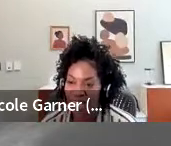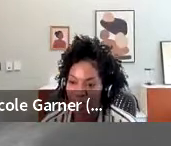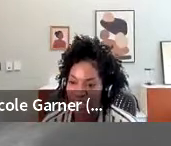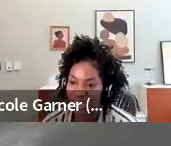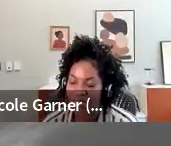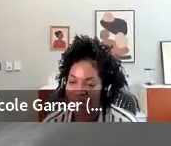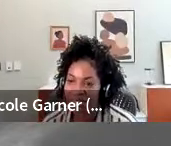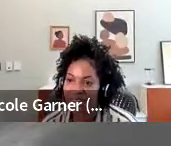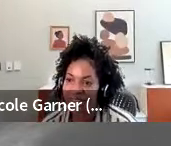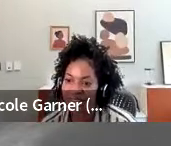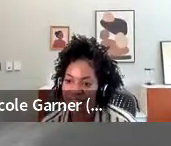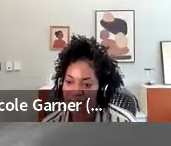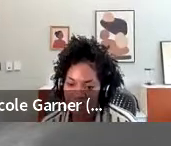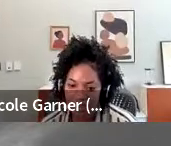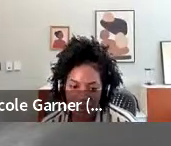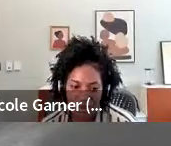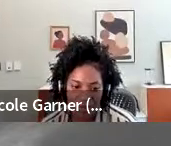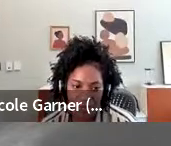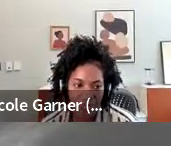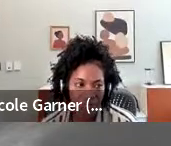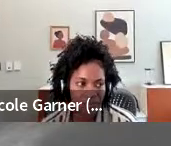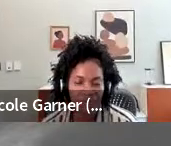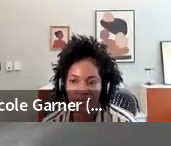Thank you for that question.